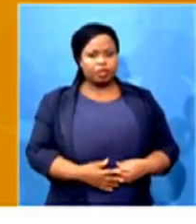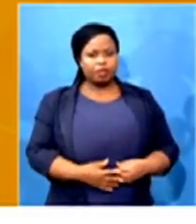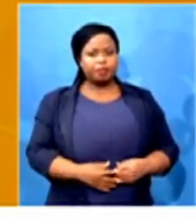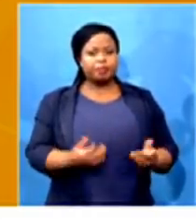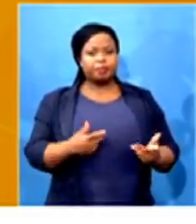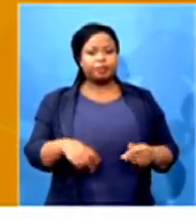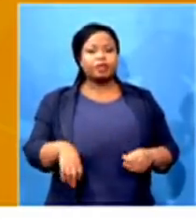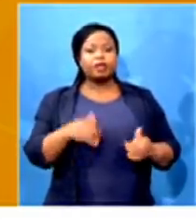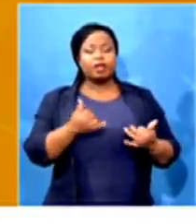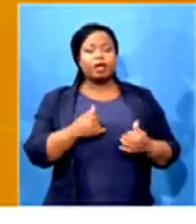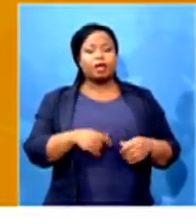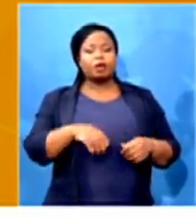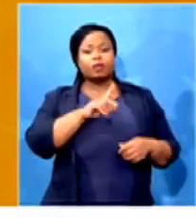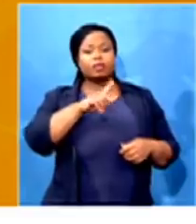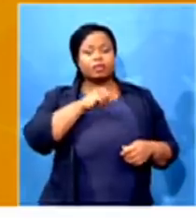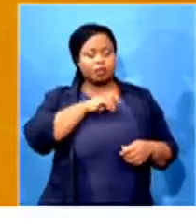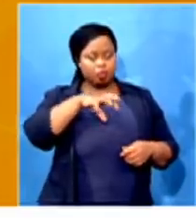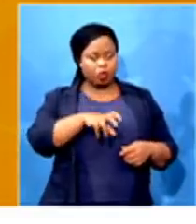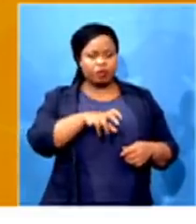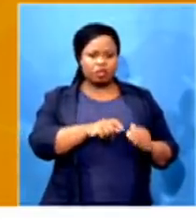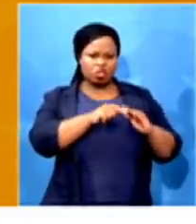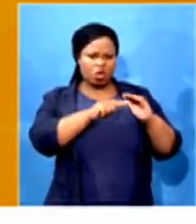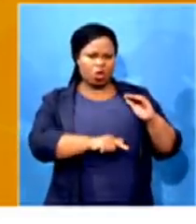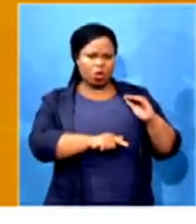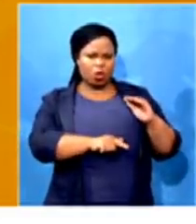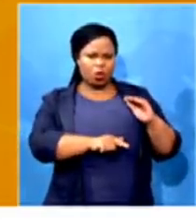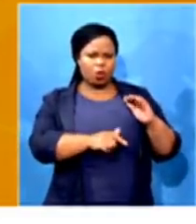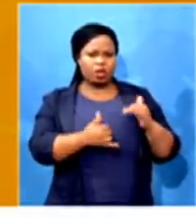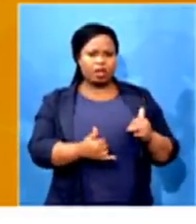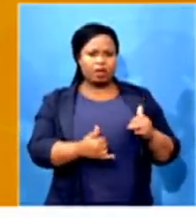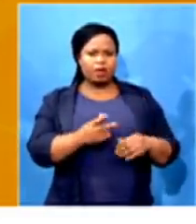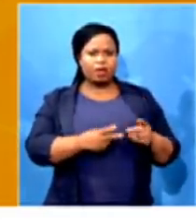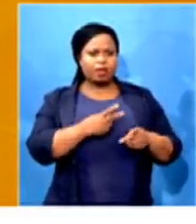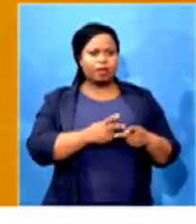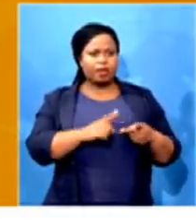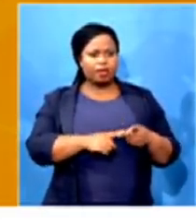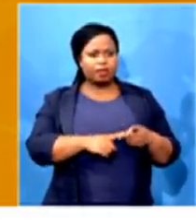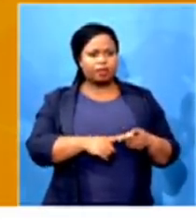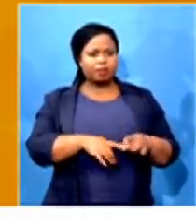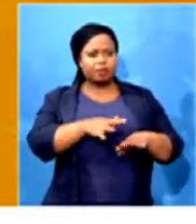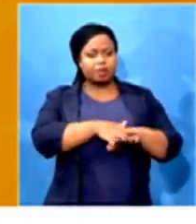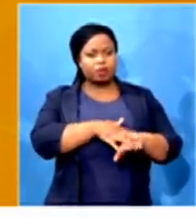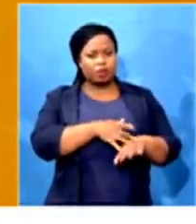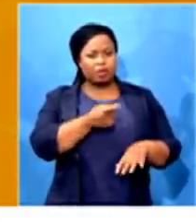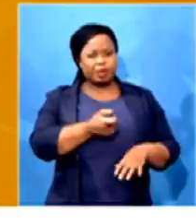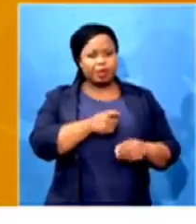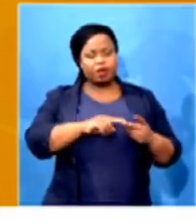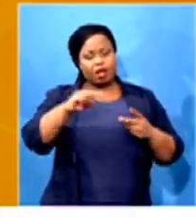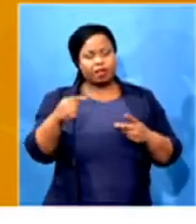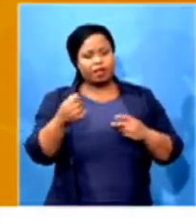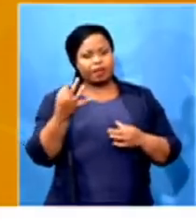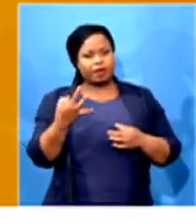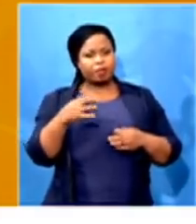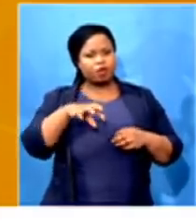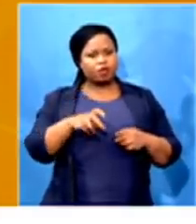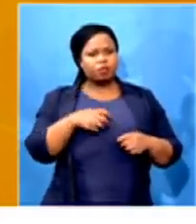the caseload in KZN seems to be lower and increasingly slower compared to the other 3 provinces. One can only